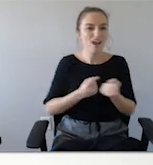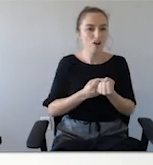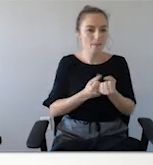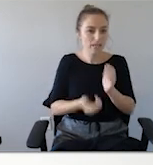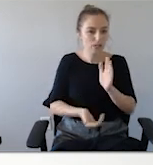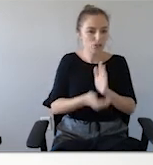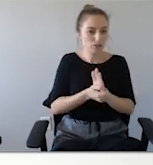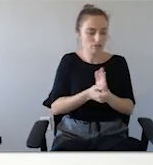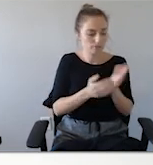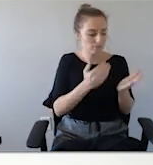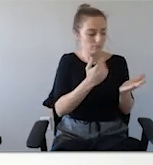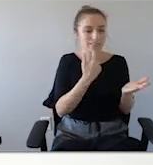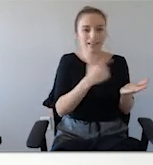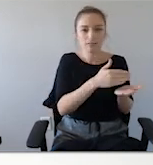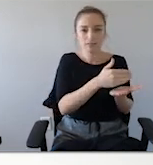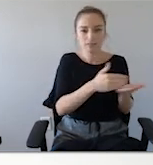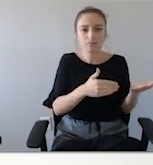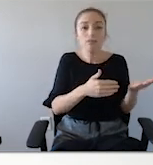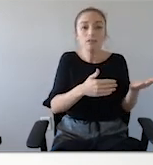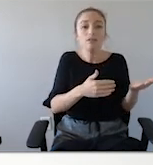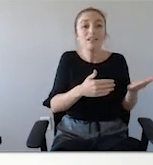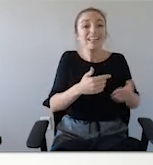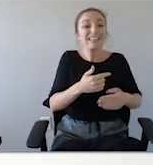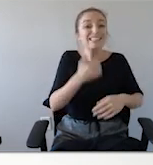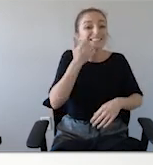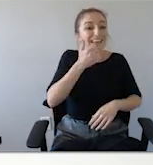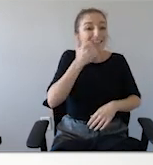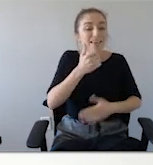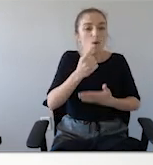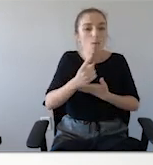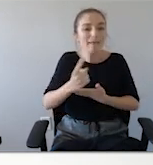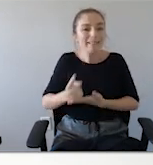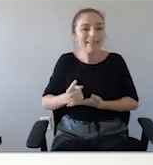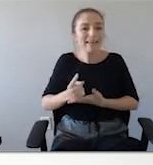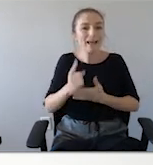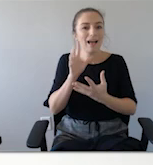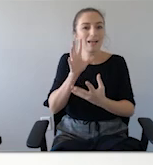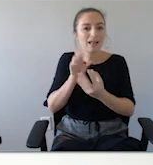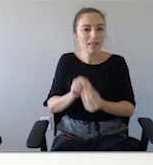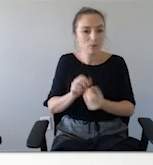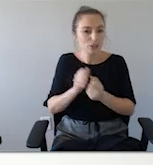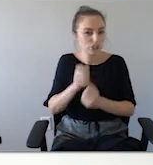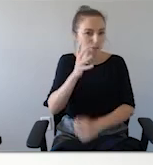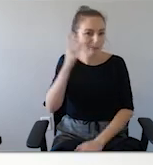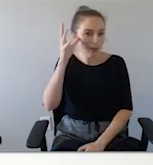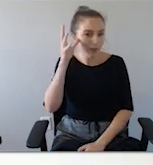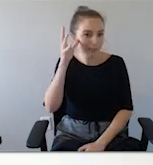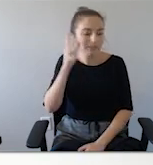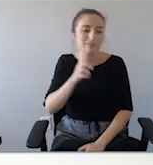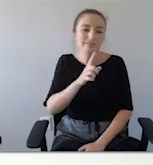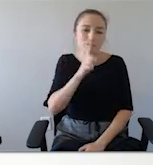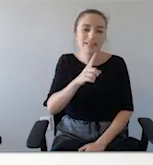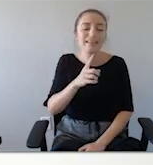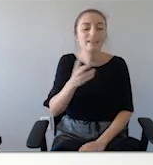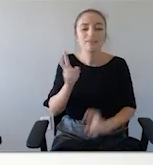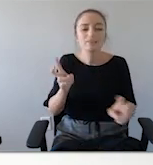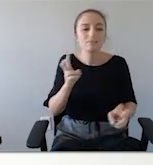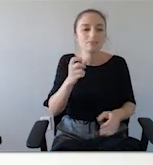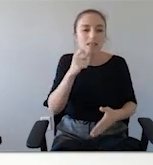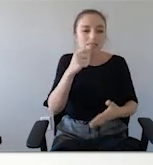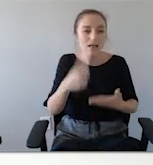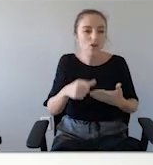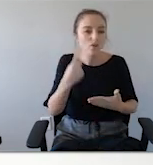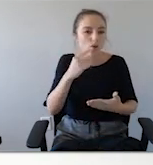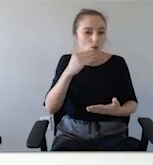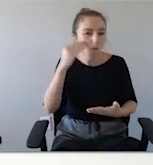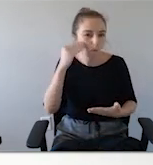And basically it's a home note. The home note is for you. Otherwise they wouldn't do it. So if you get a home